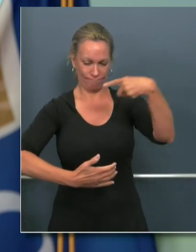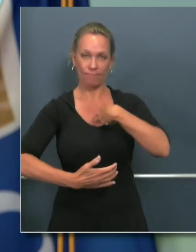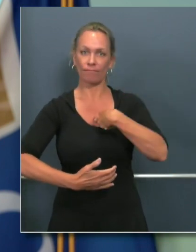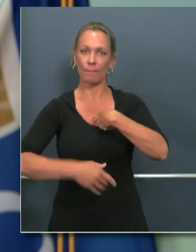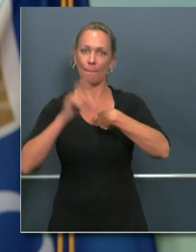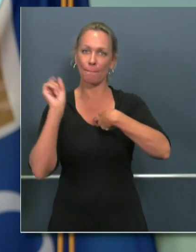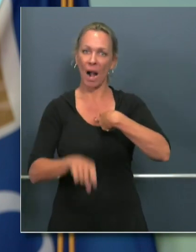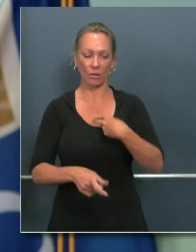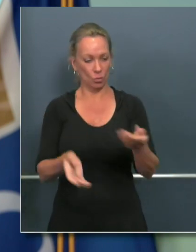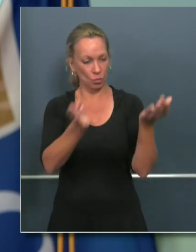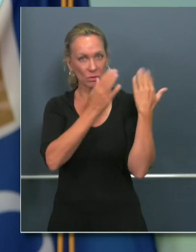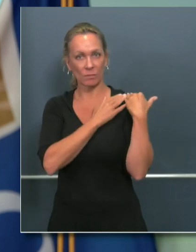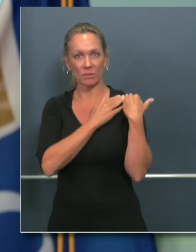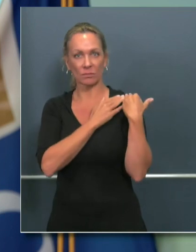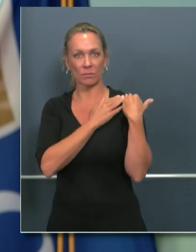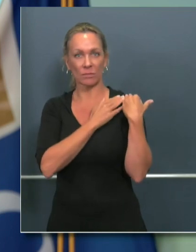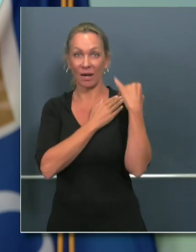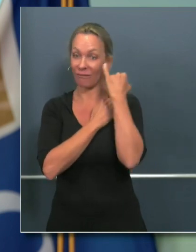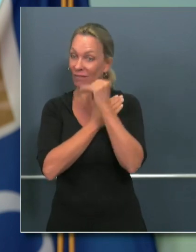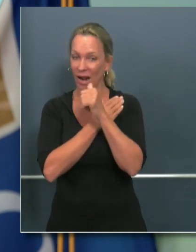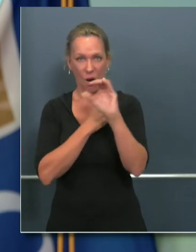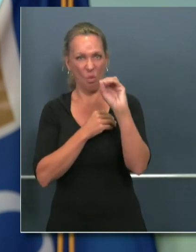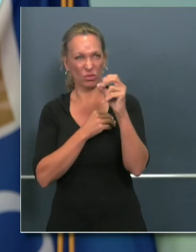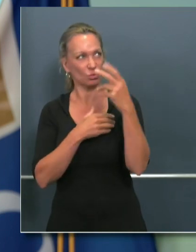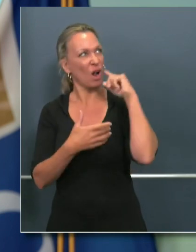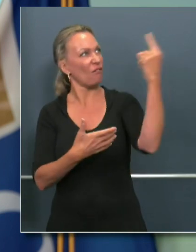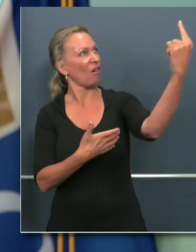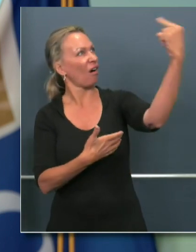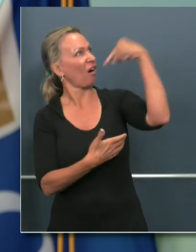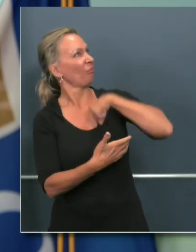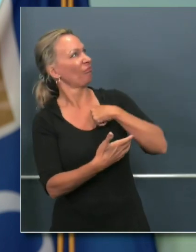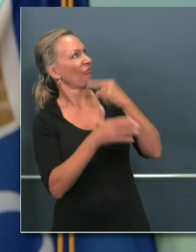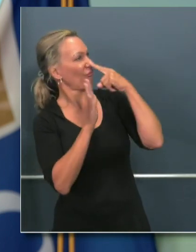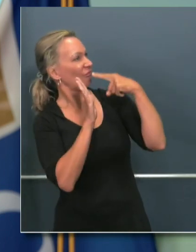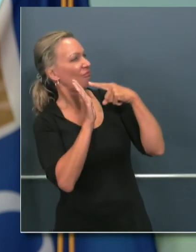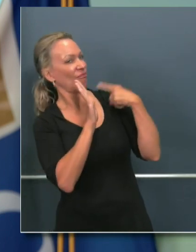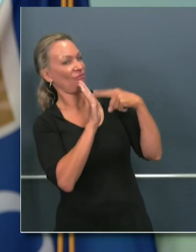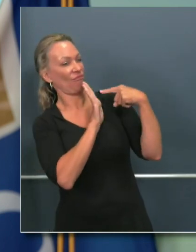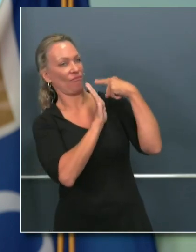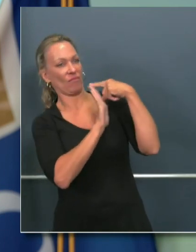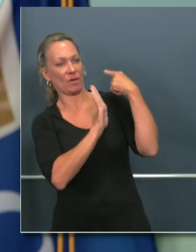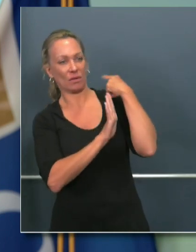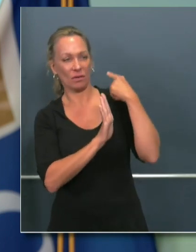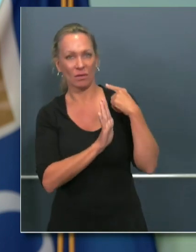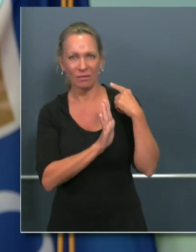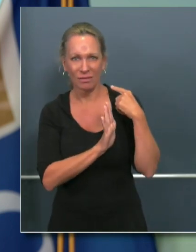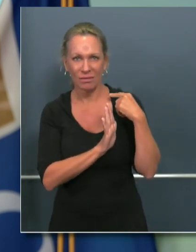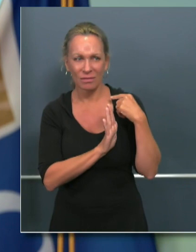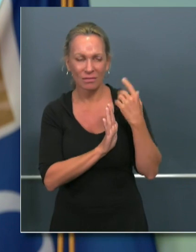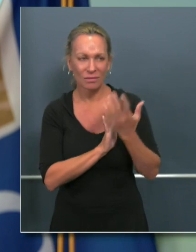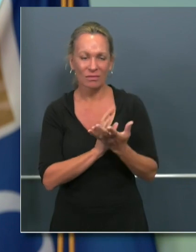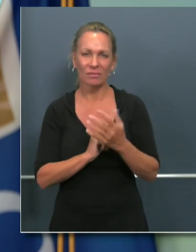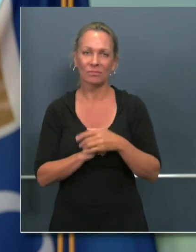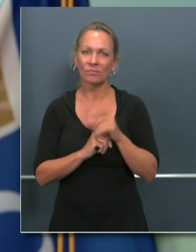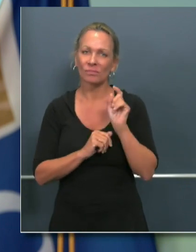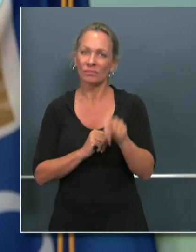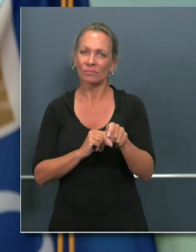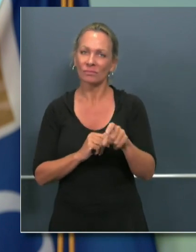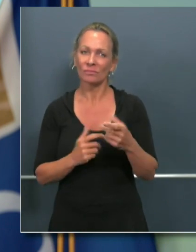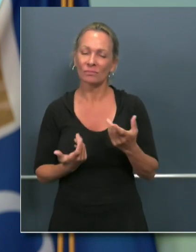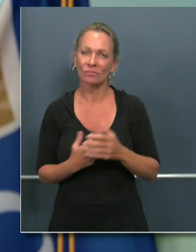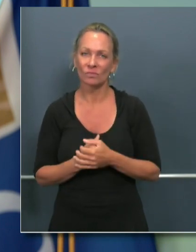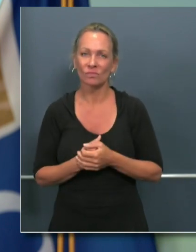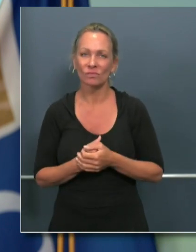over the last many months, but primarily in the last few weeks. There's been an increase in the number of cases in certain